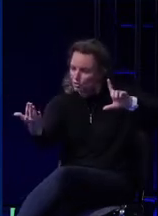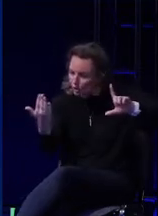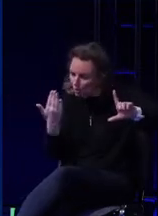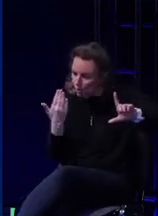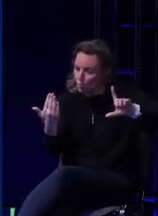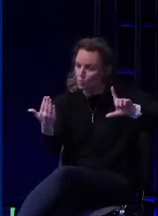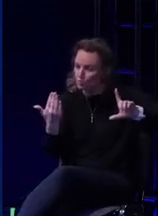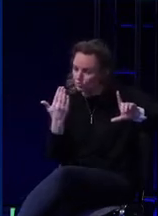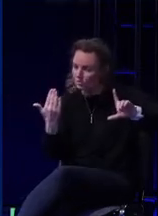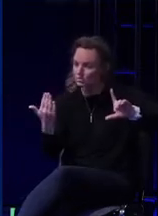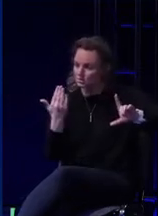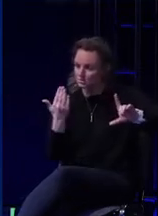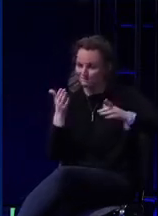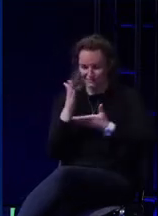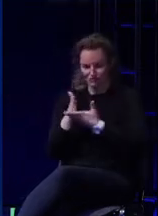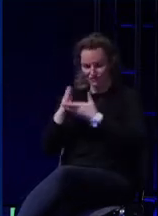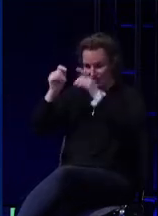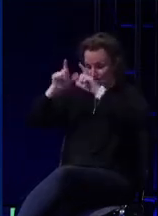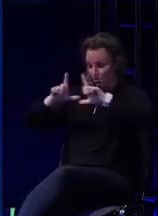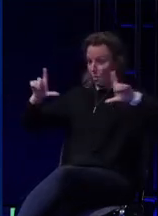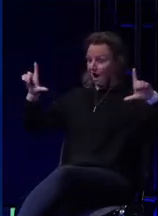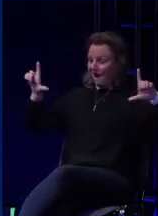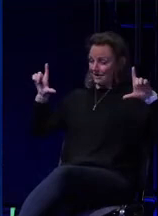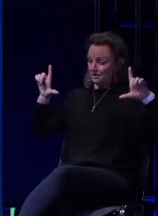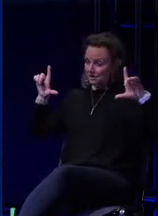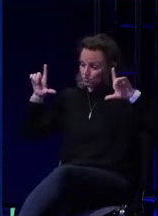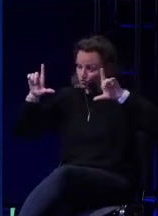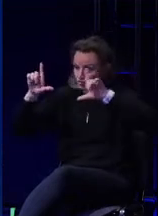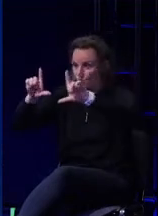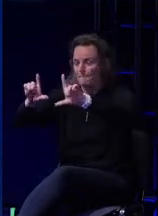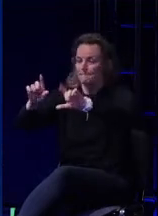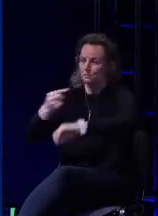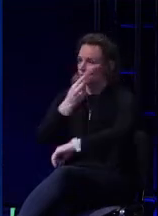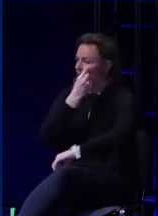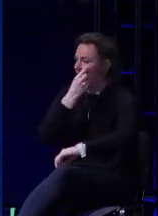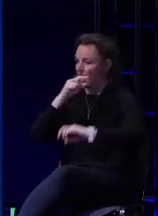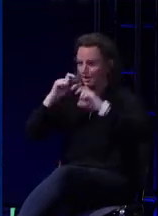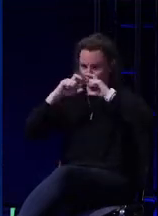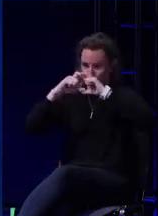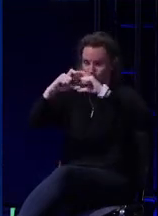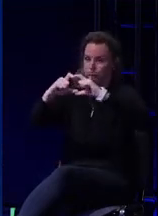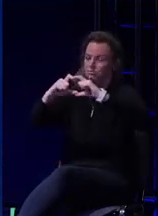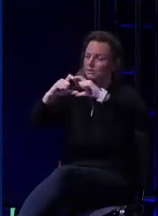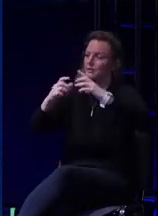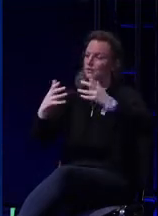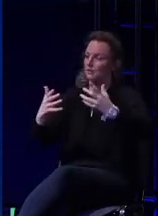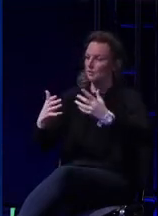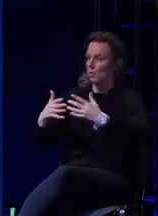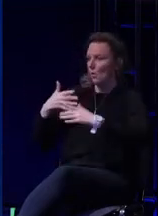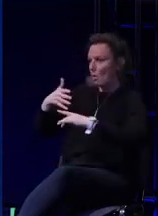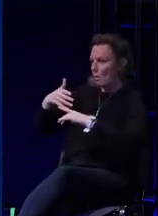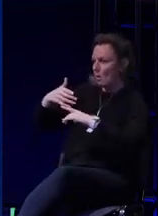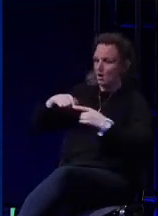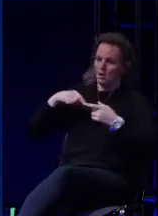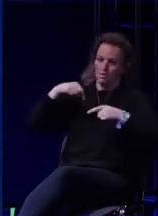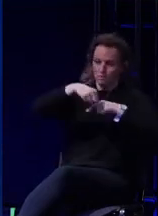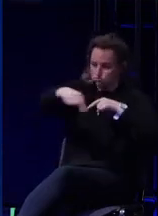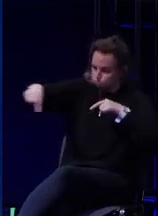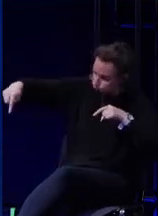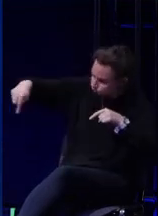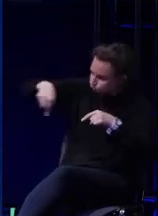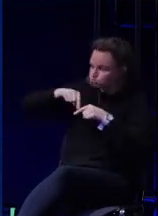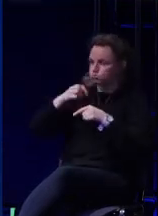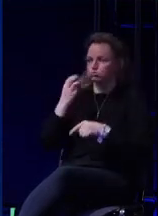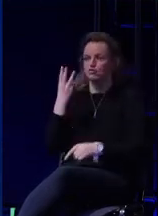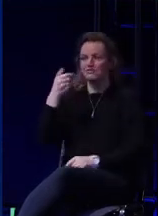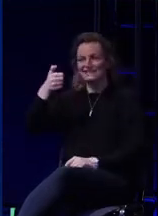starting like really, really wide and then going right into an eye. That was like happening a lot. Or we were spinning 360, then going into the eye.